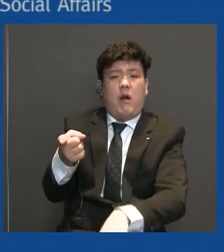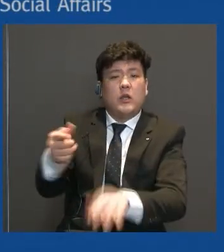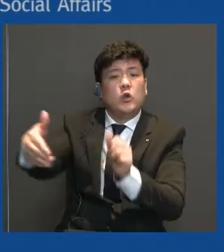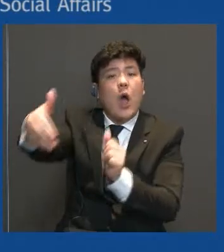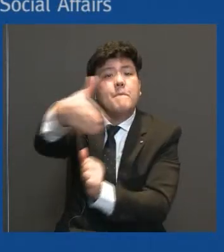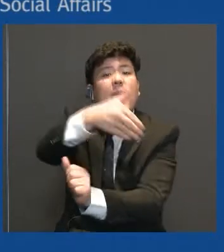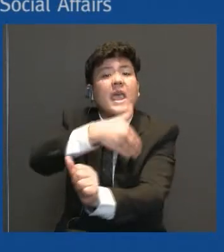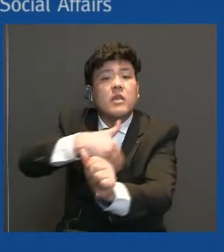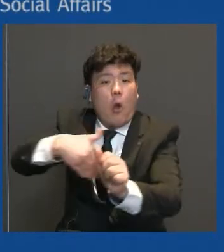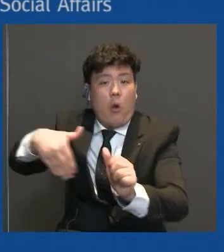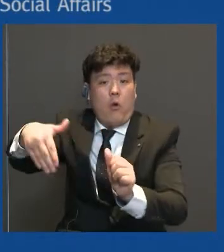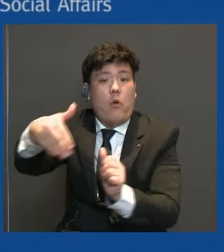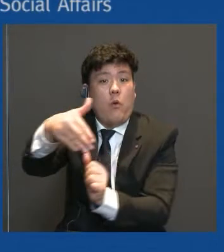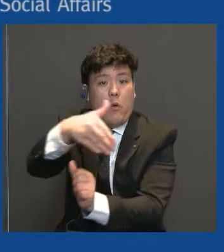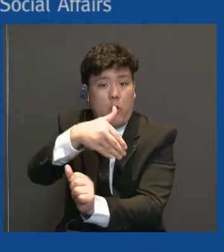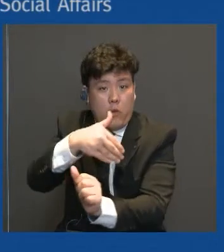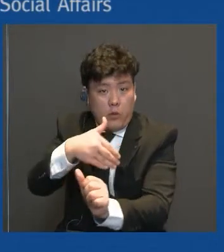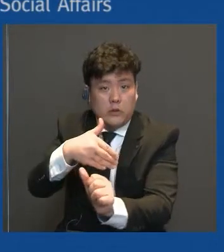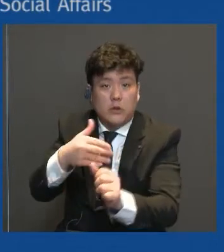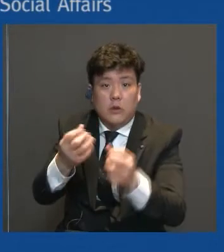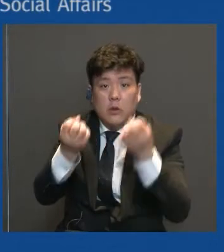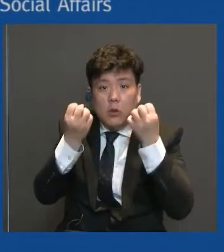persons in the post-pandemic era.